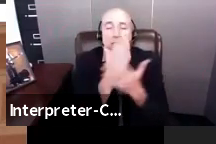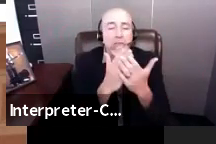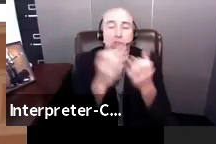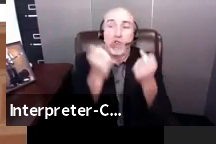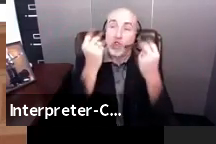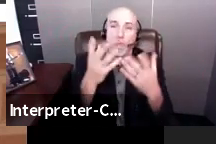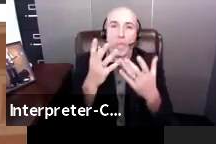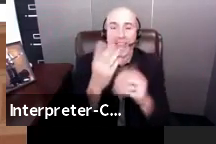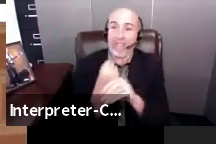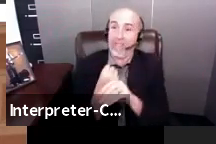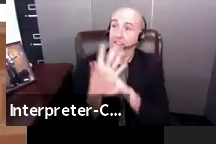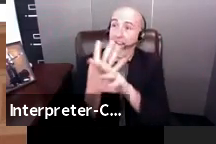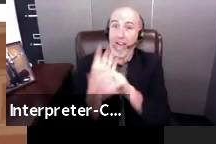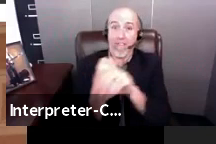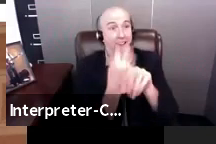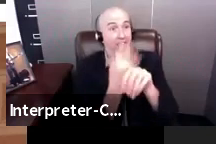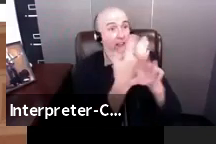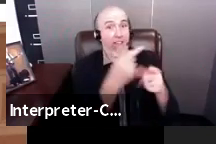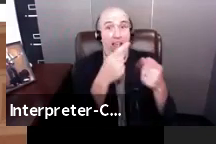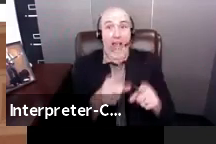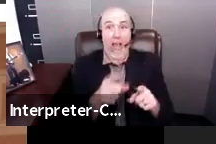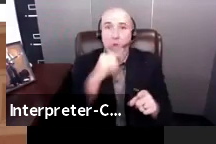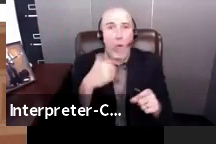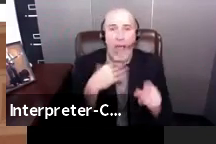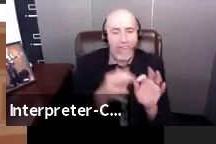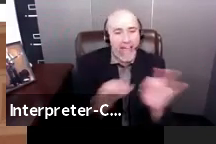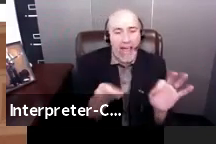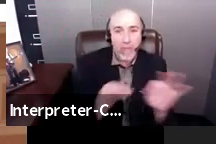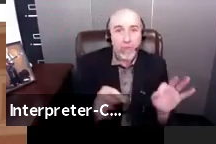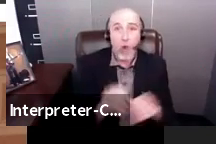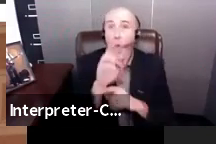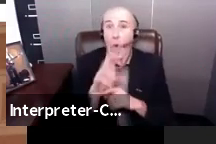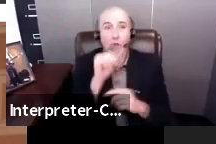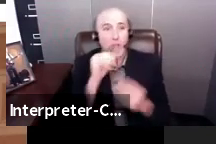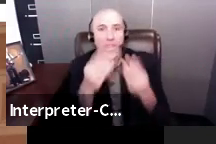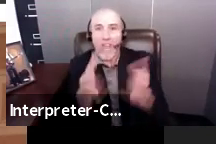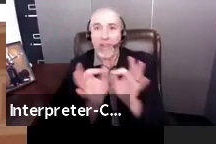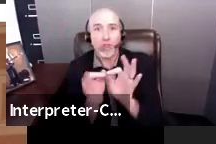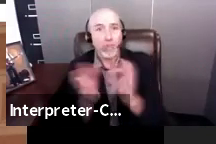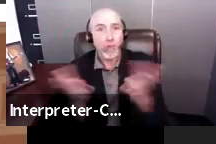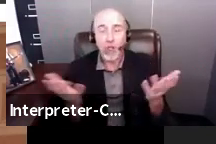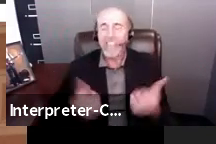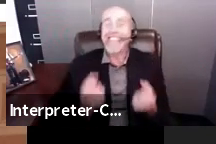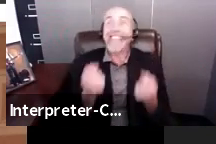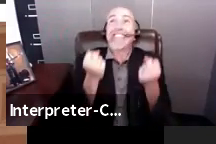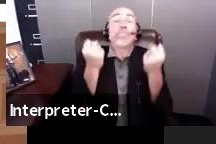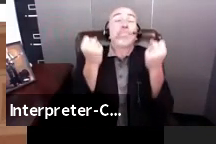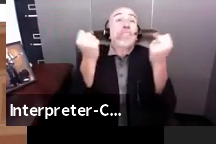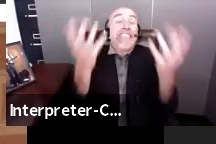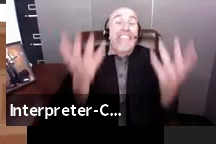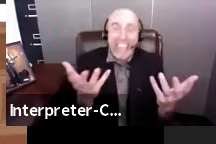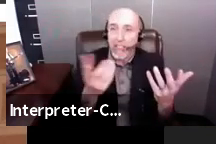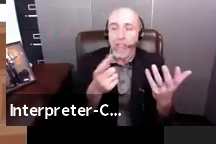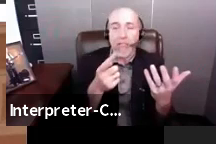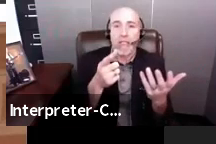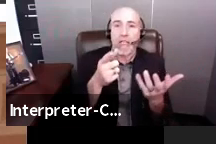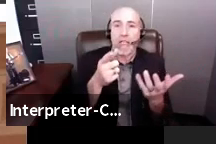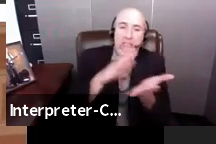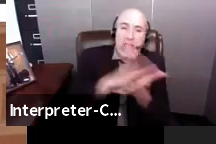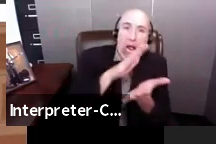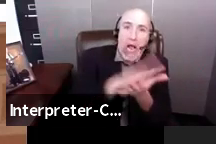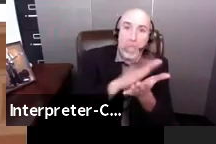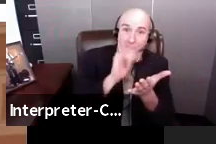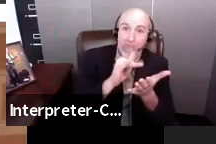video conferences that are happening without captions or ASL interpretation. There are still too many documents that